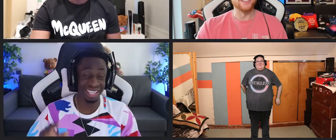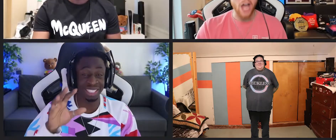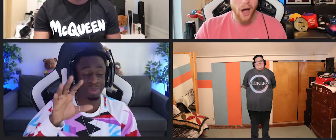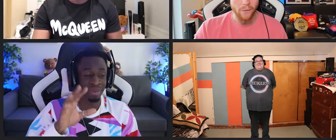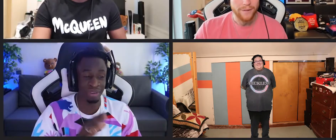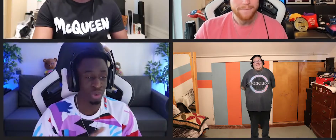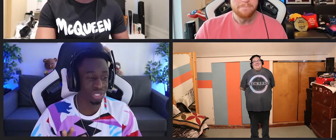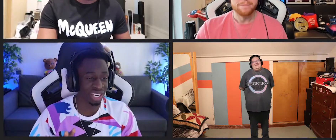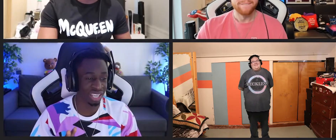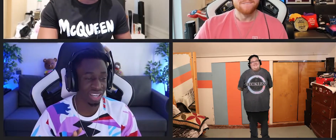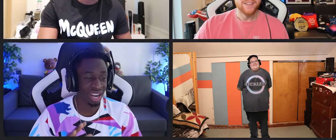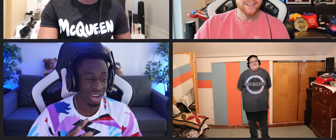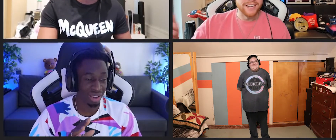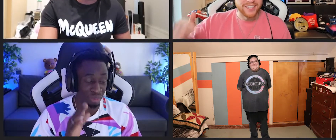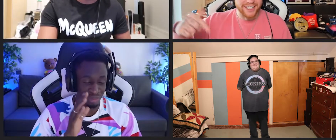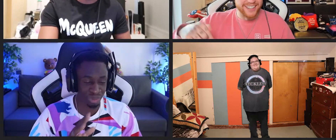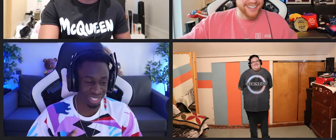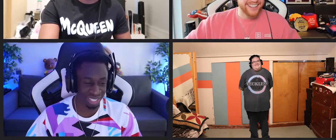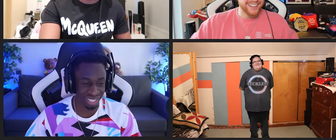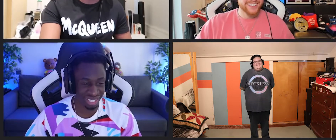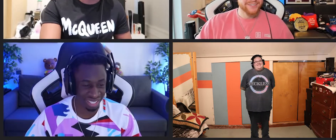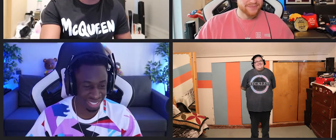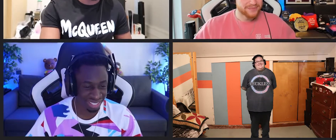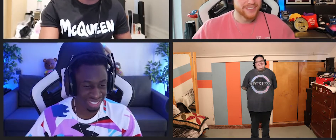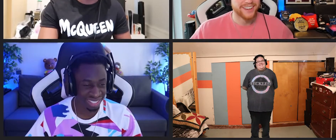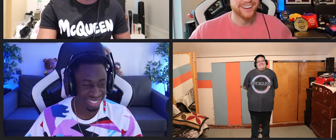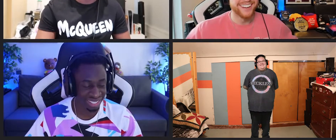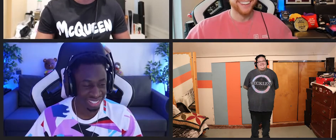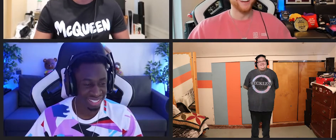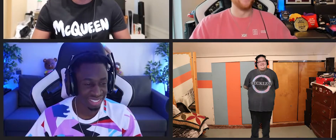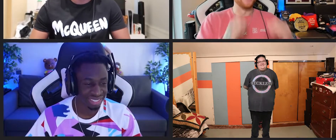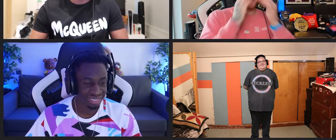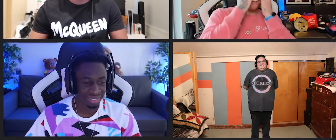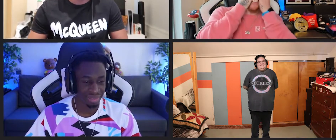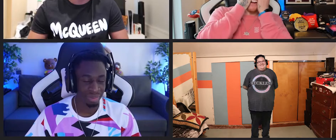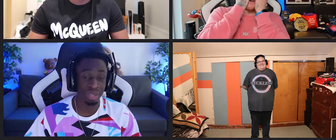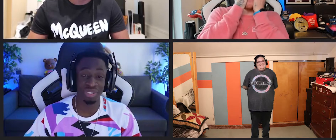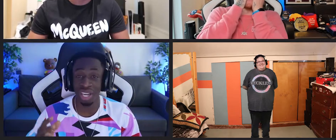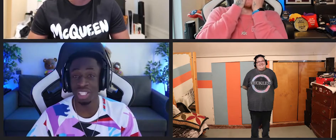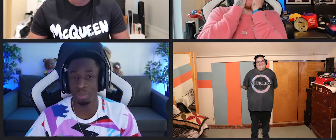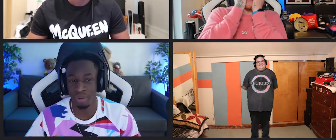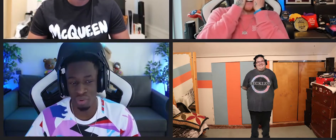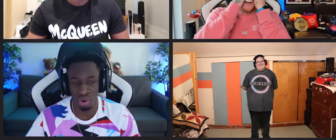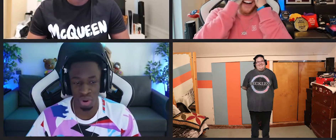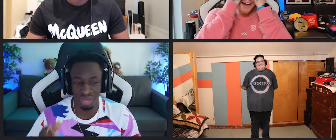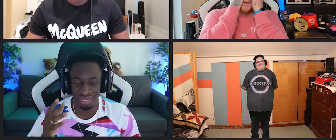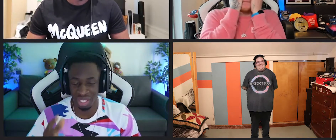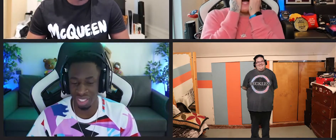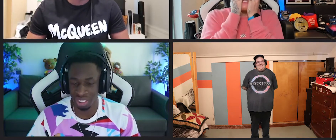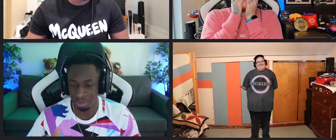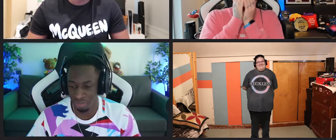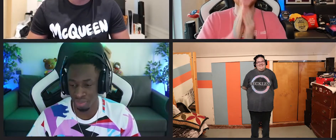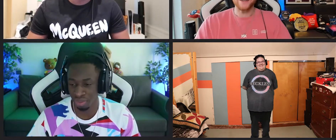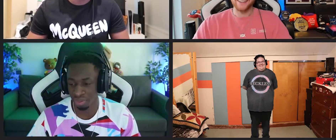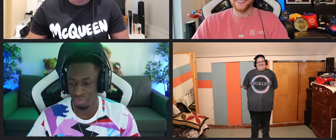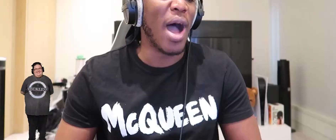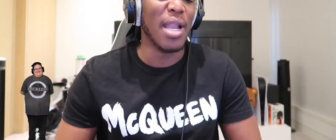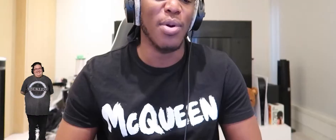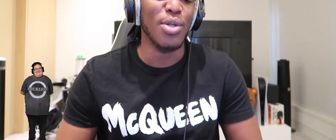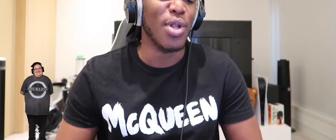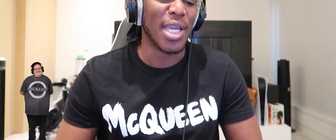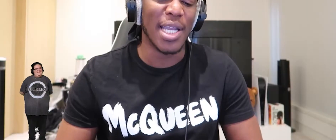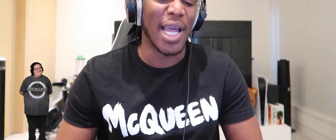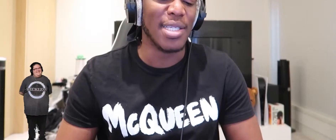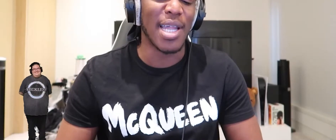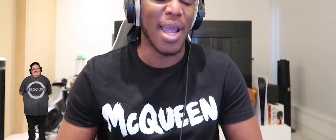I don't know, whatever. In his brain, we've all done it. If you can fuck any animal, what animal? We've done this before. We've done this before. Any animal now, but what